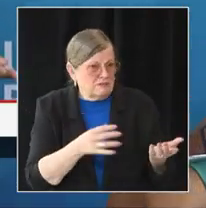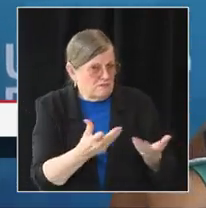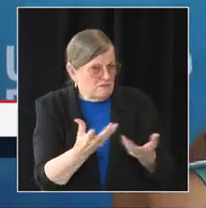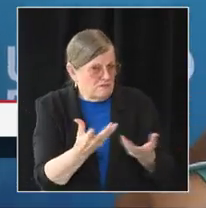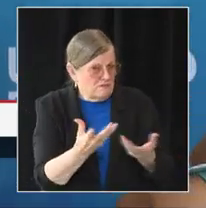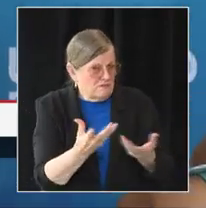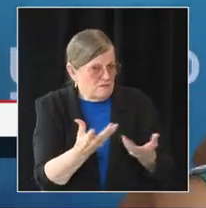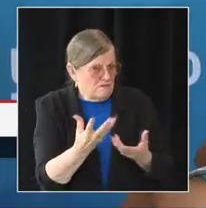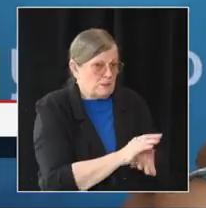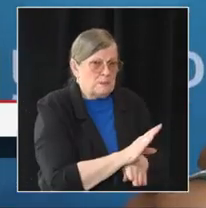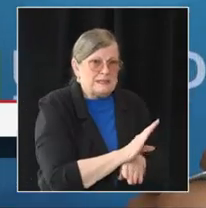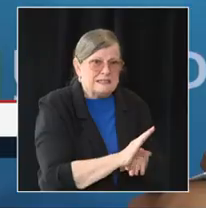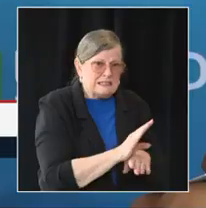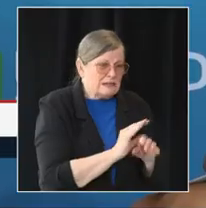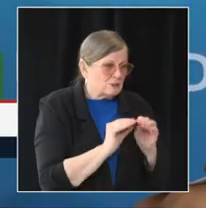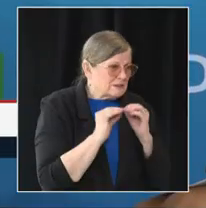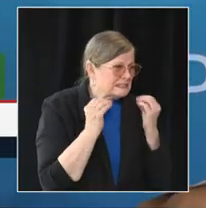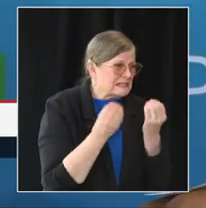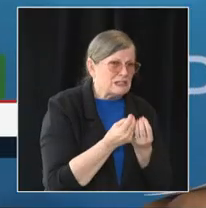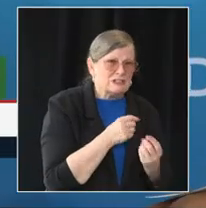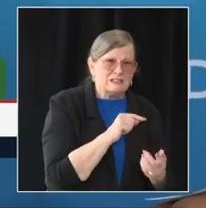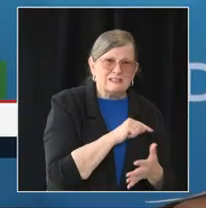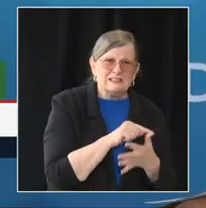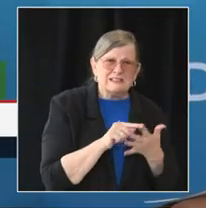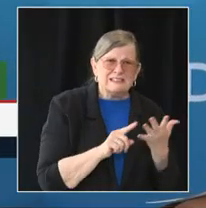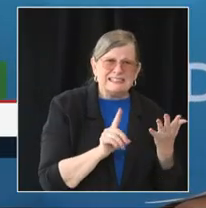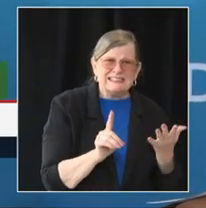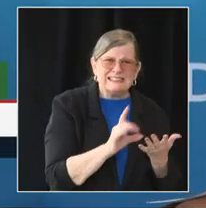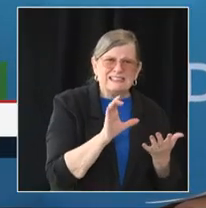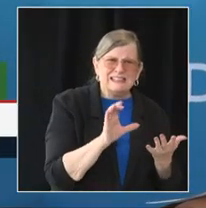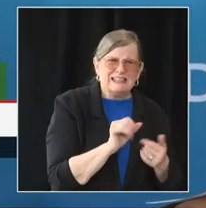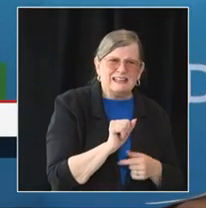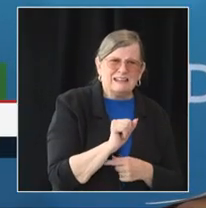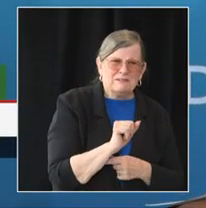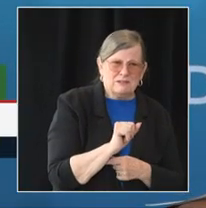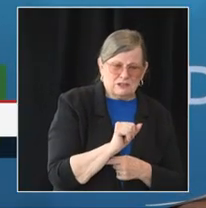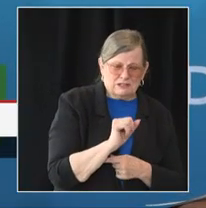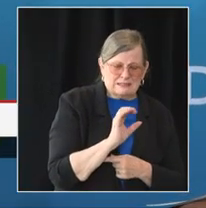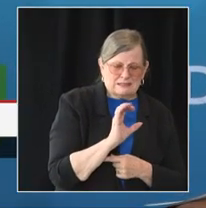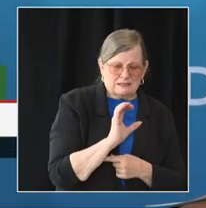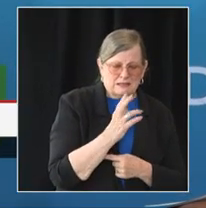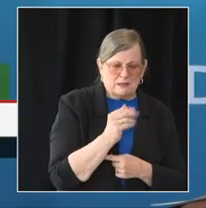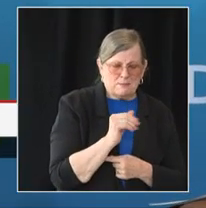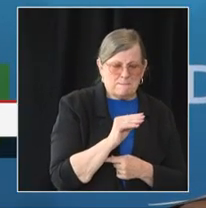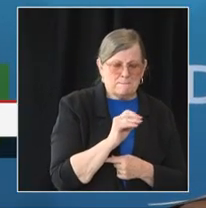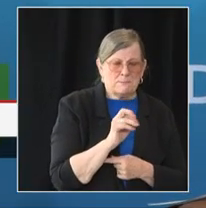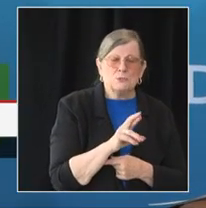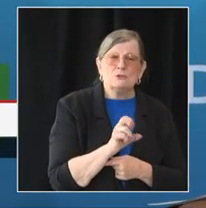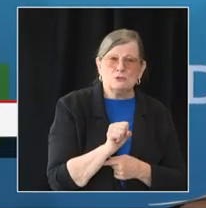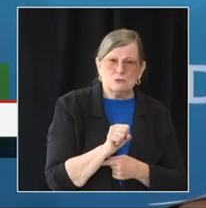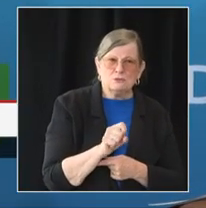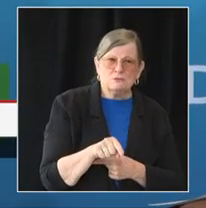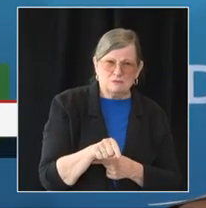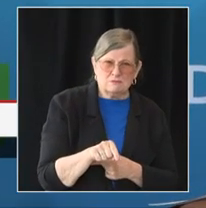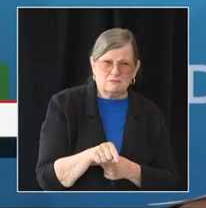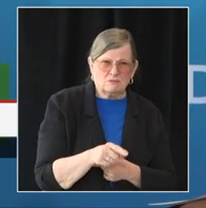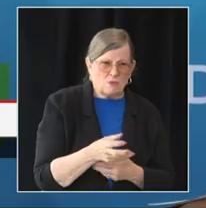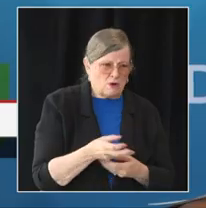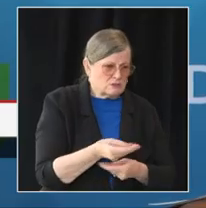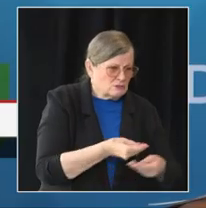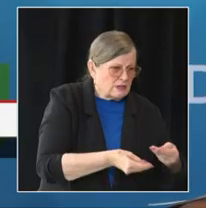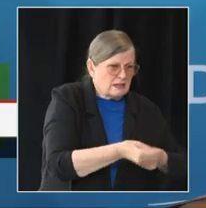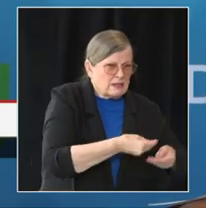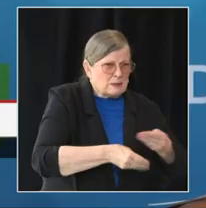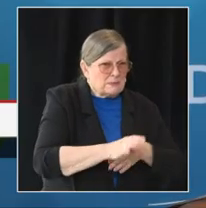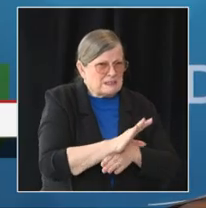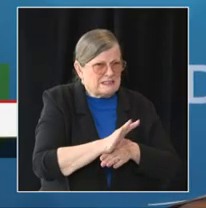DC Chamber is down at City Hall right now pushing for the growth agenda. And it's starting, I think